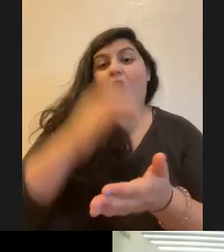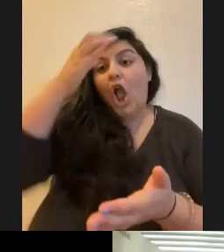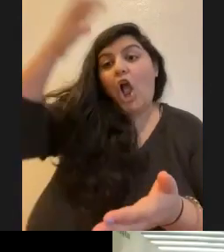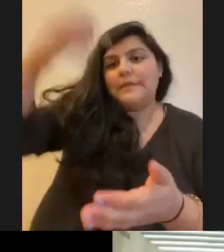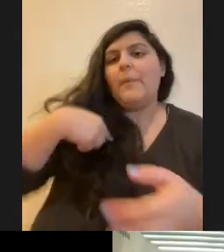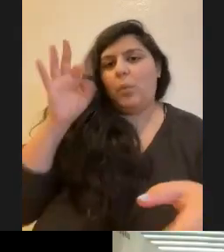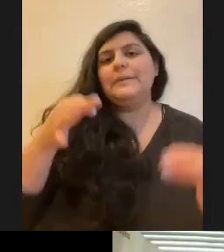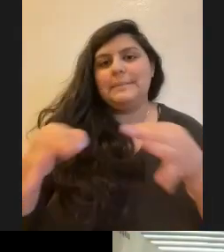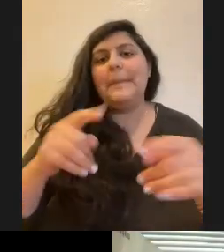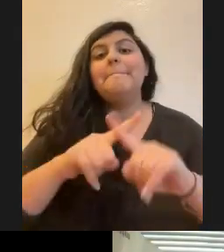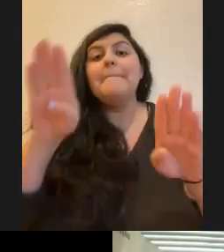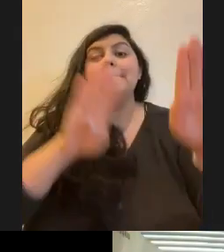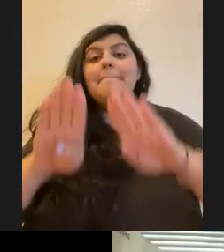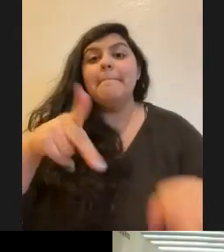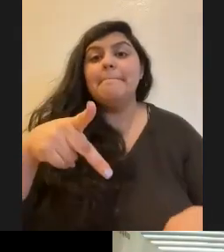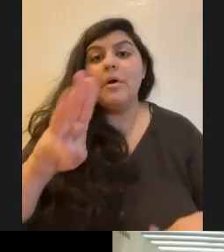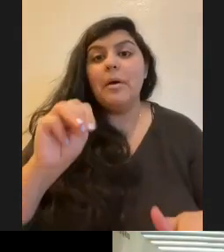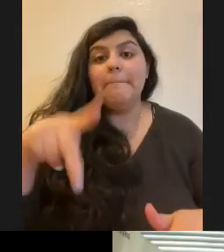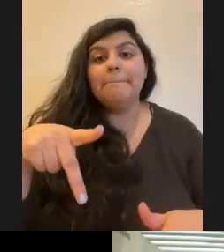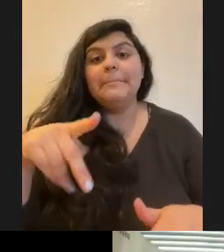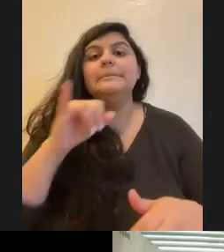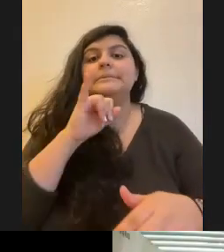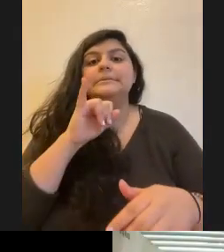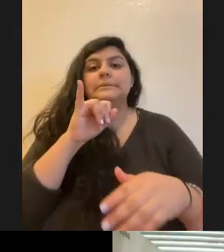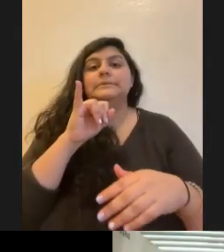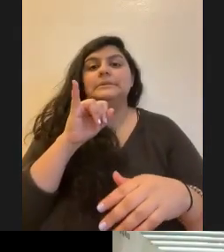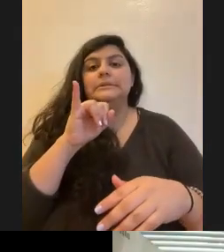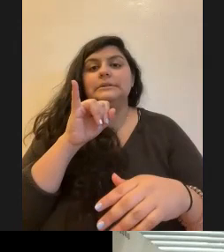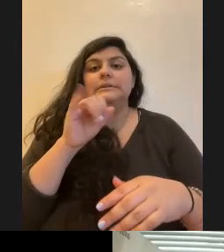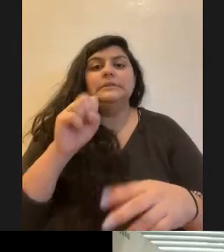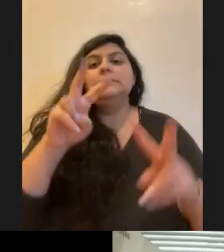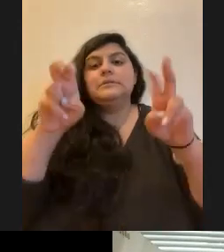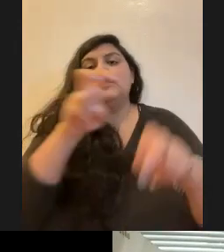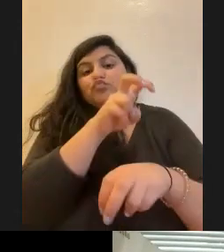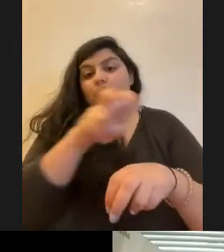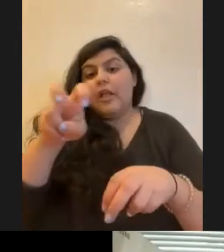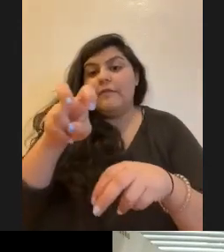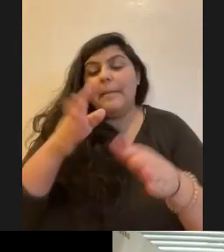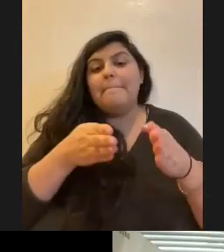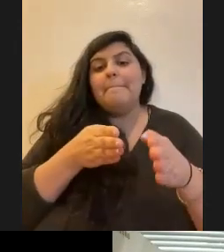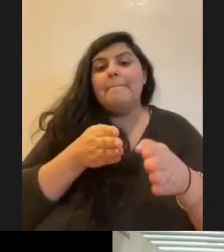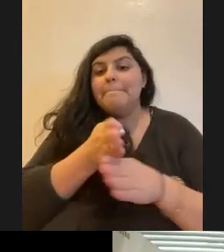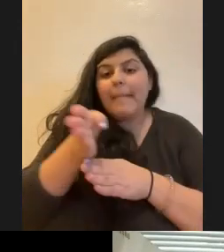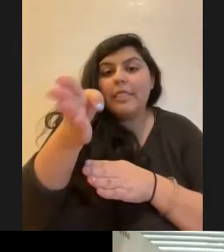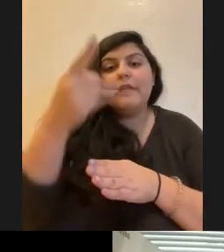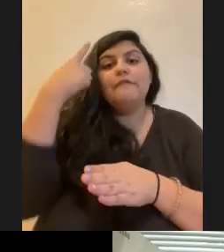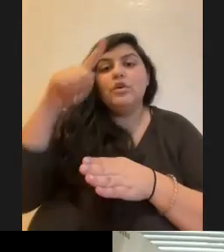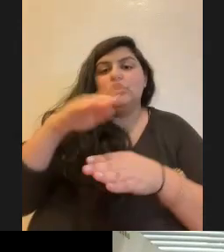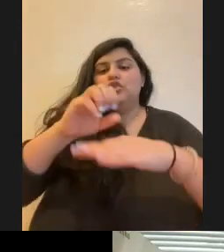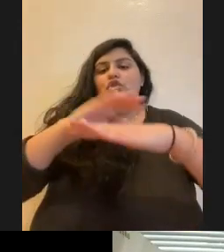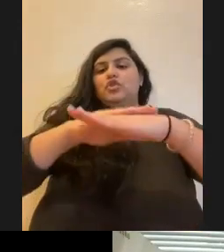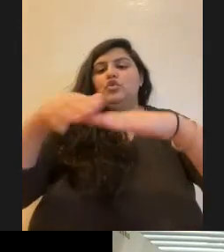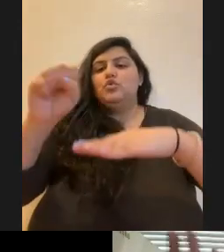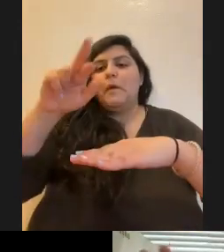basically the biological pump is the transfer pathway of surface carbon to depth. So this